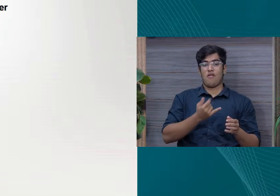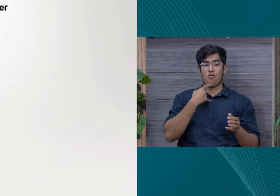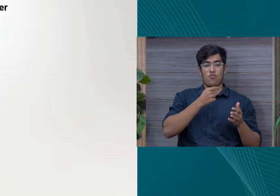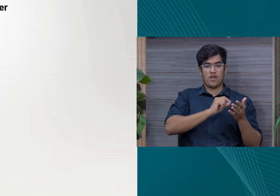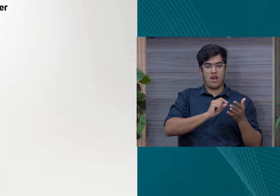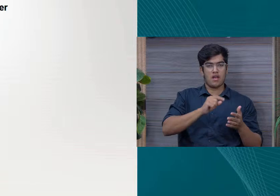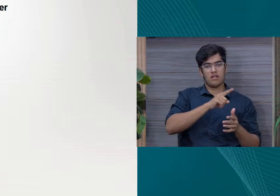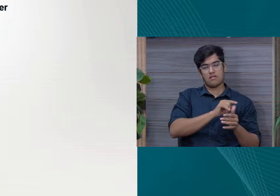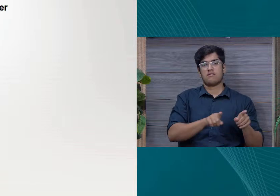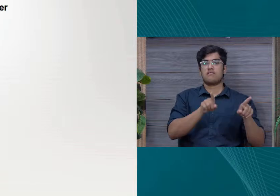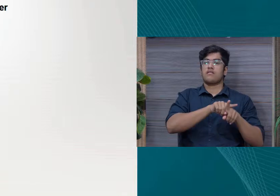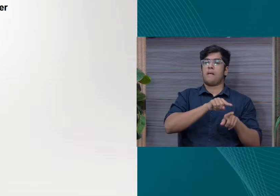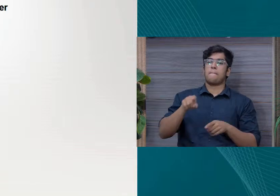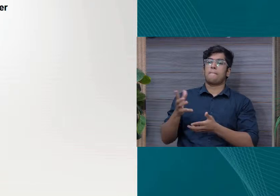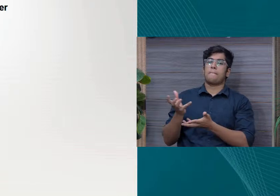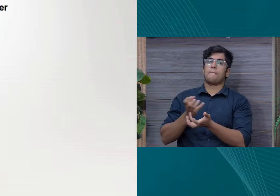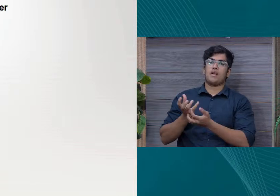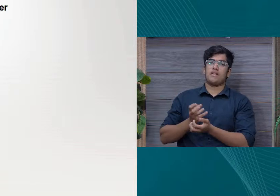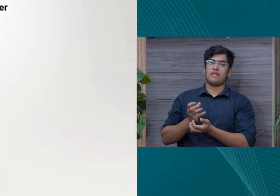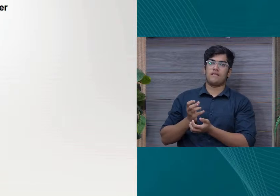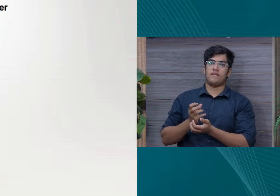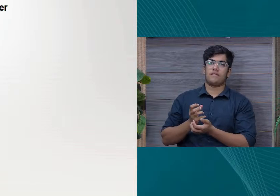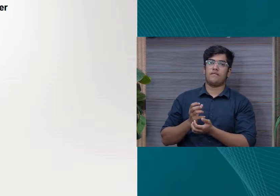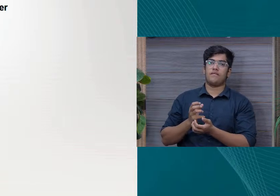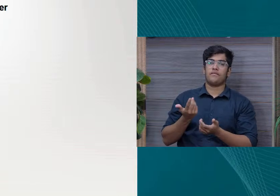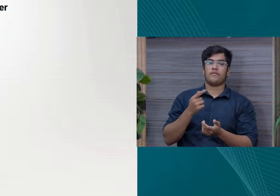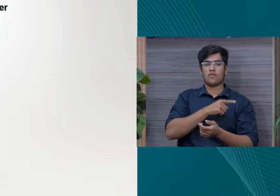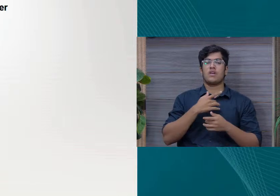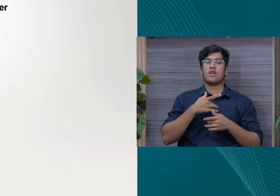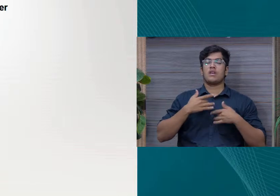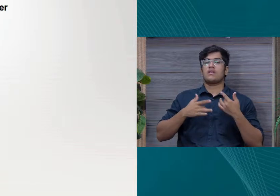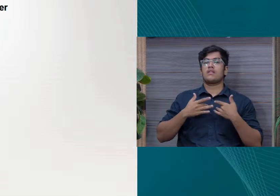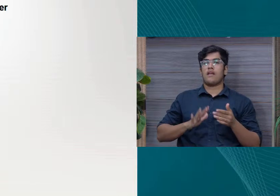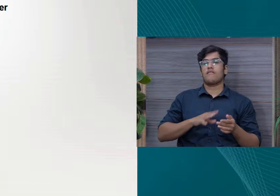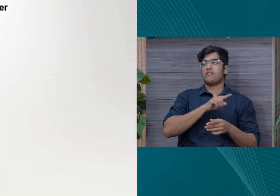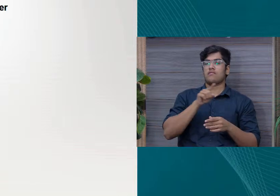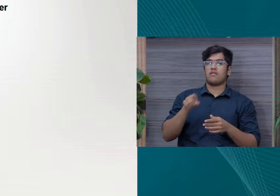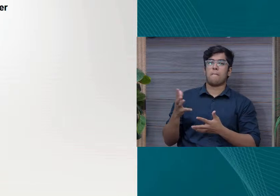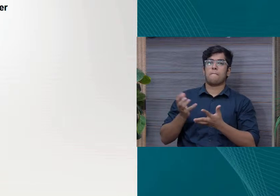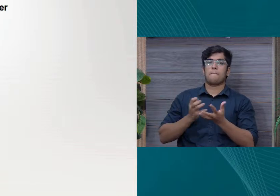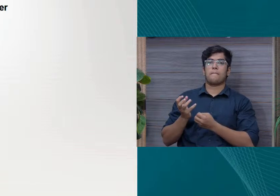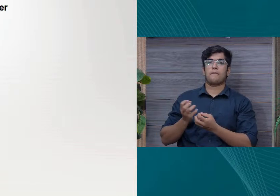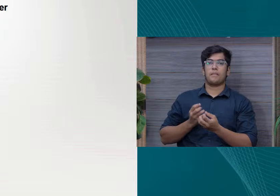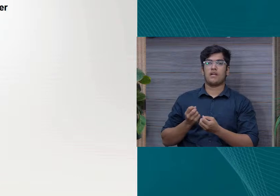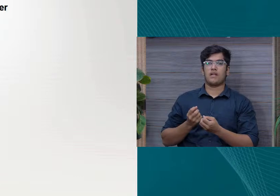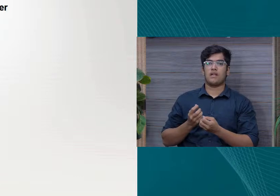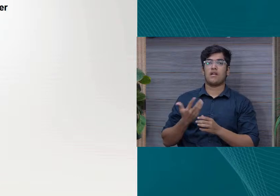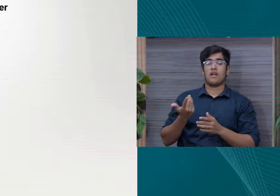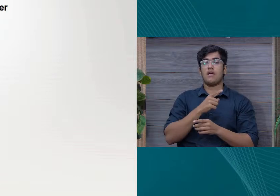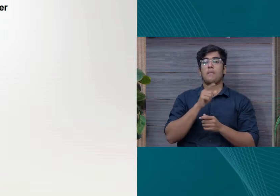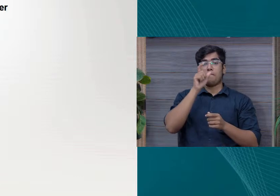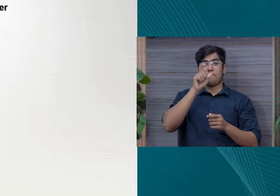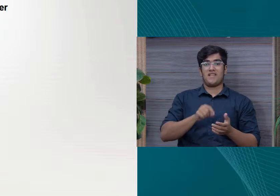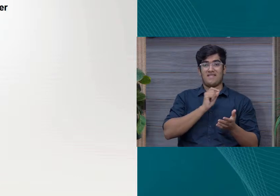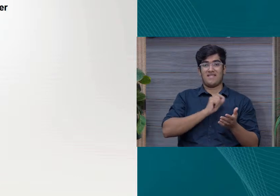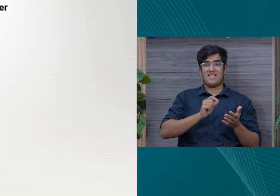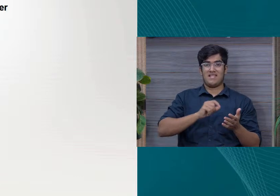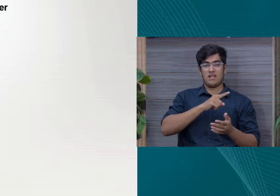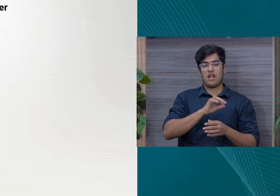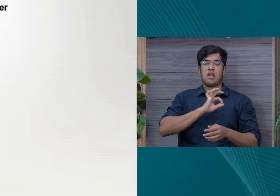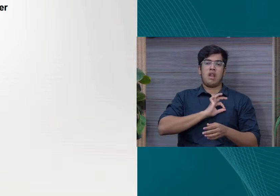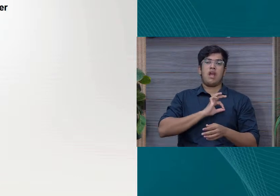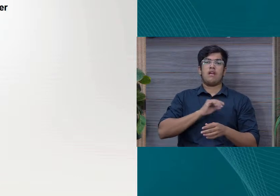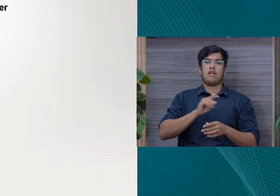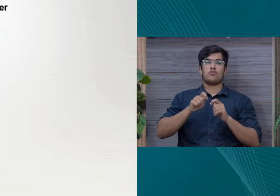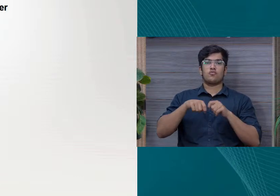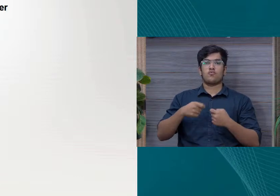that Mr. Gessler should make his shoes. Why? Because it was very certain that the author liked the fitting of the shoes